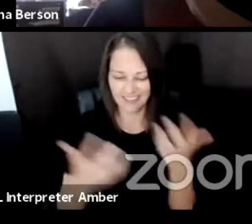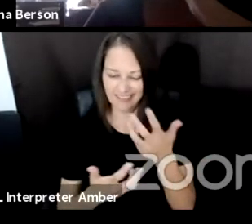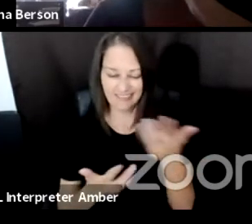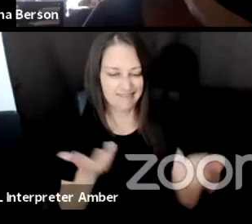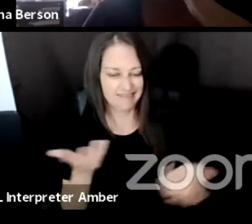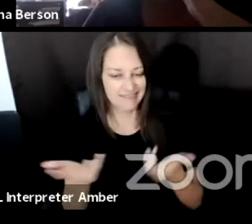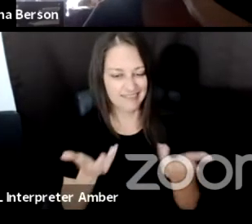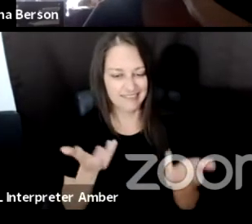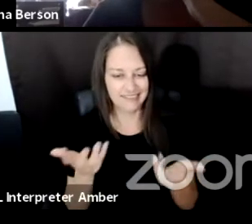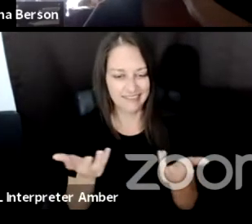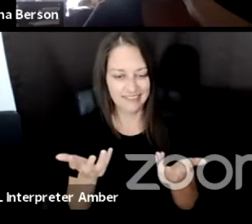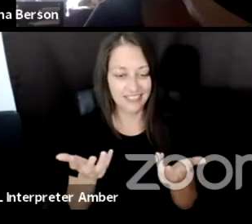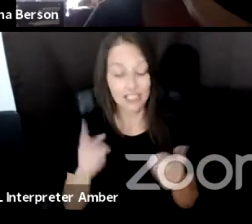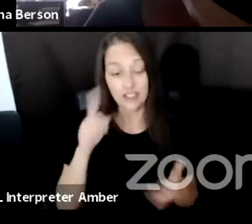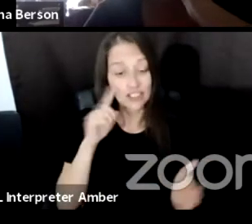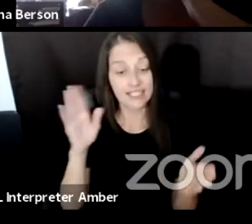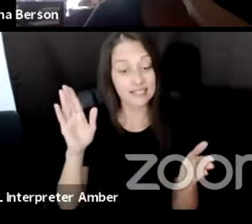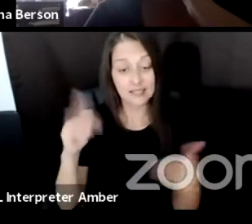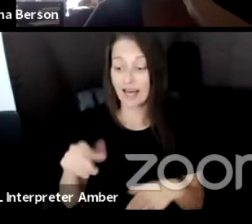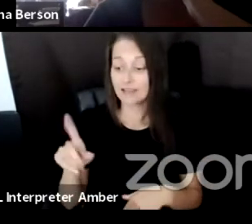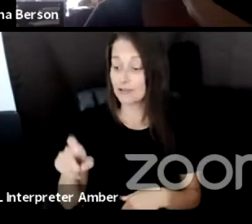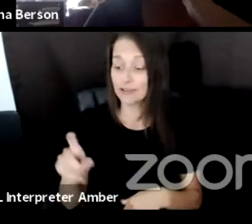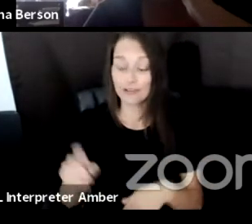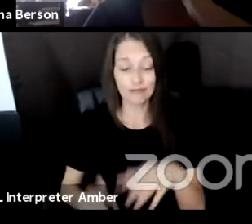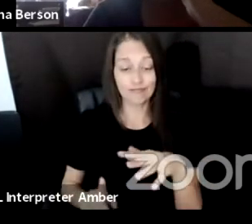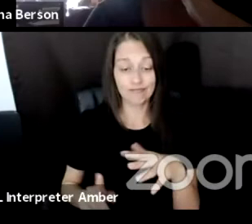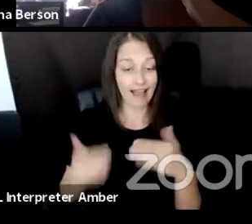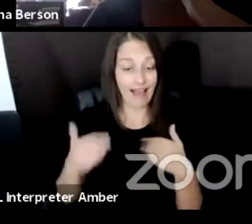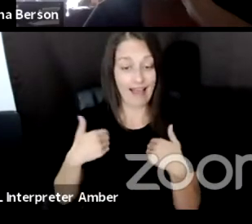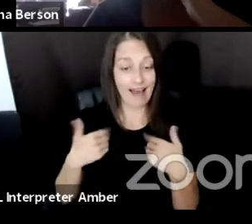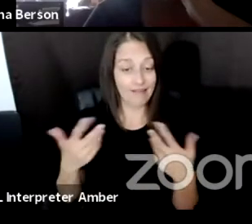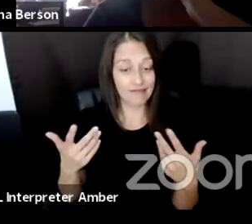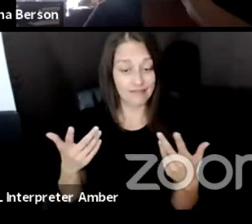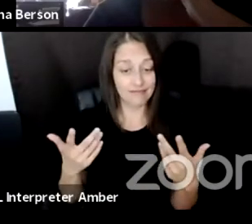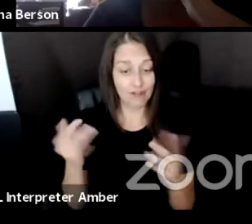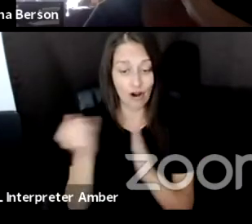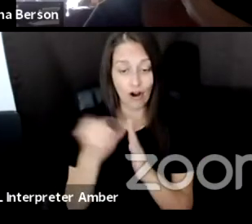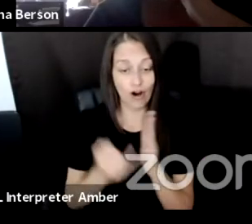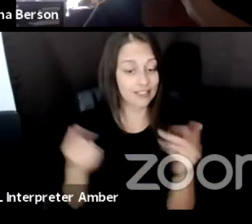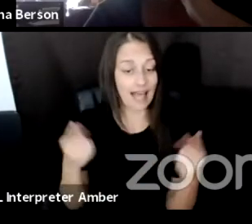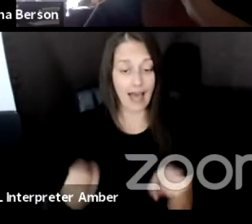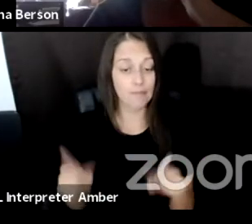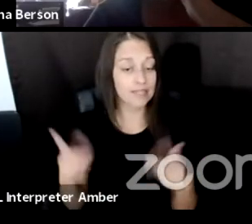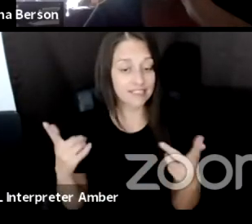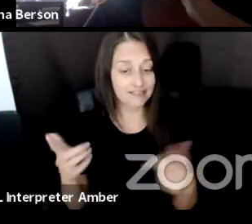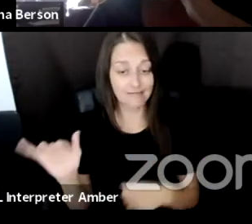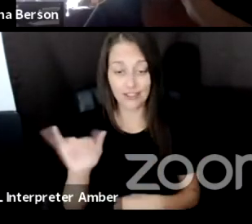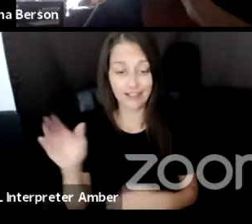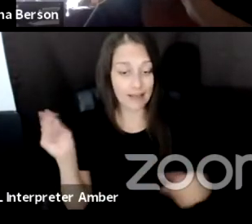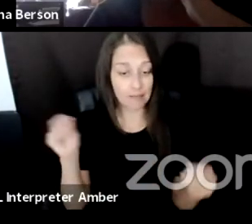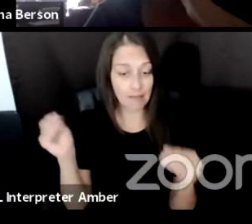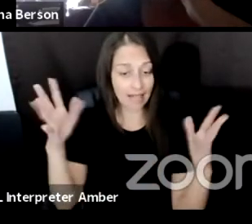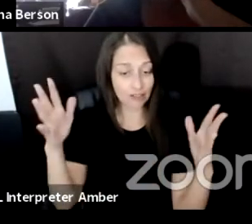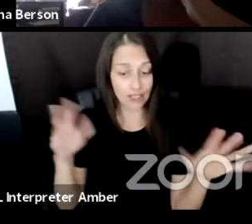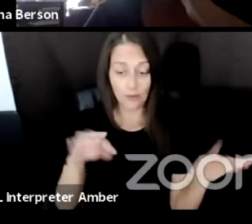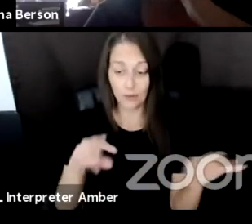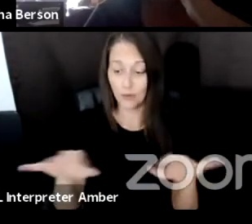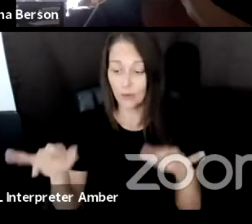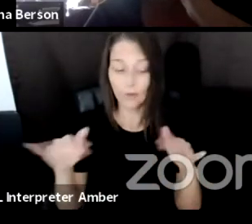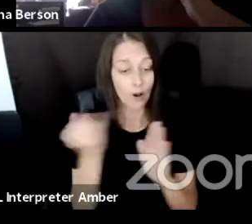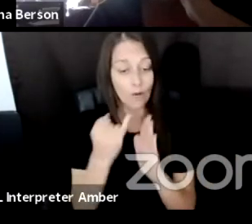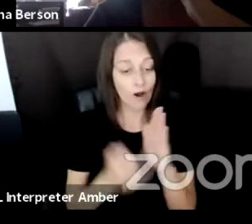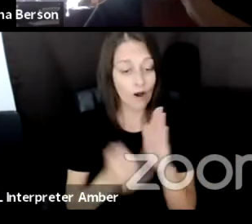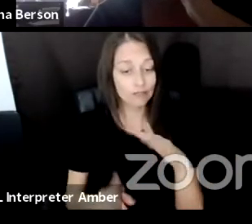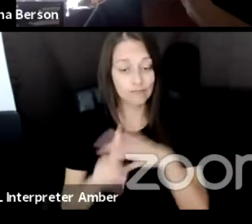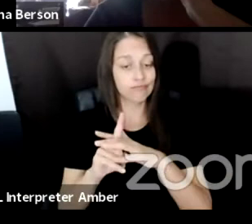sort of expect it to materialize like a bunch of, you know, fairies just sprinkling it out in the world. So, you know, all